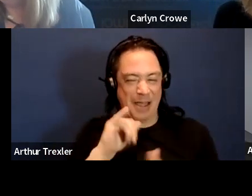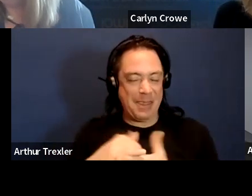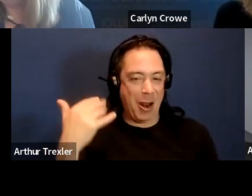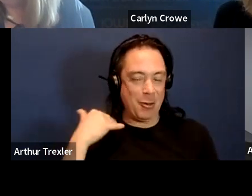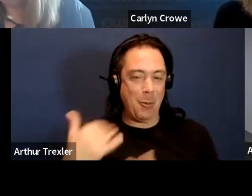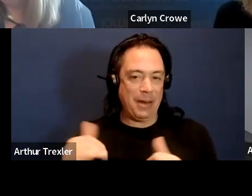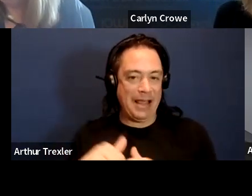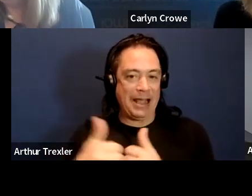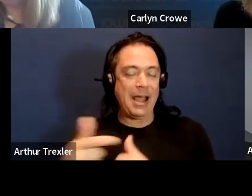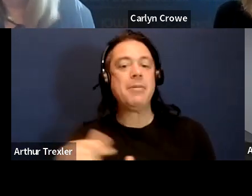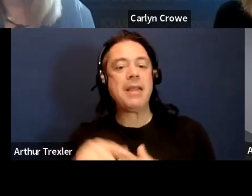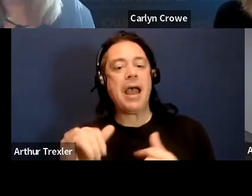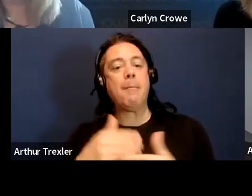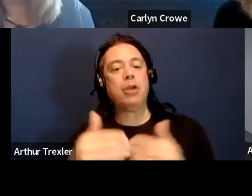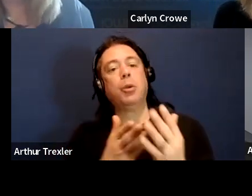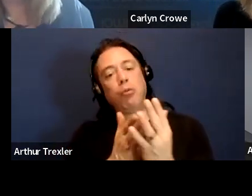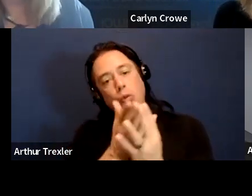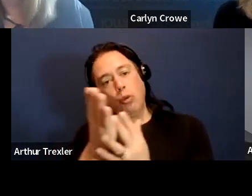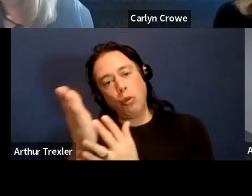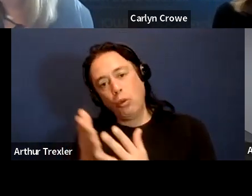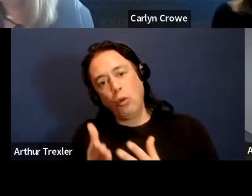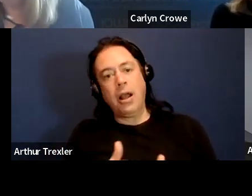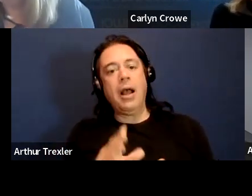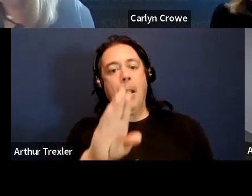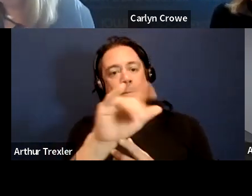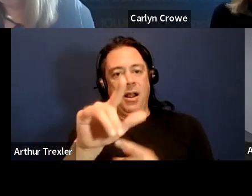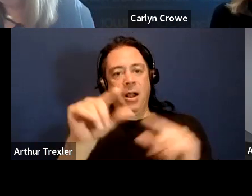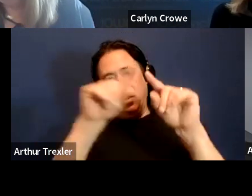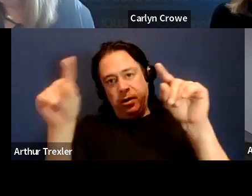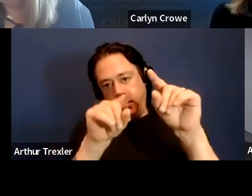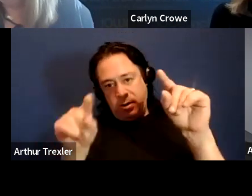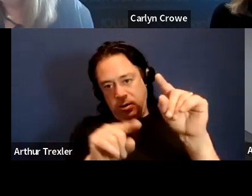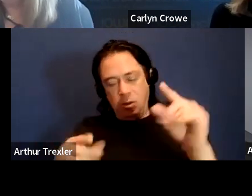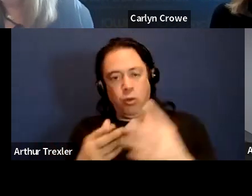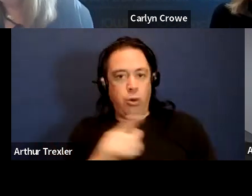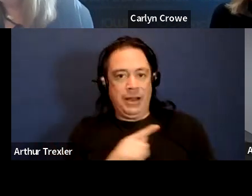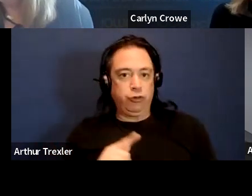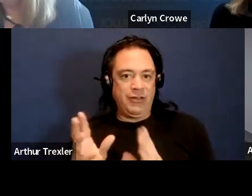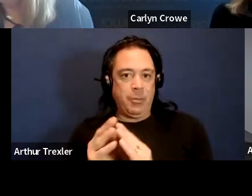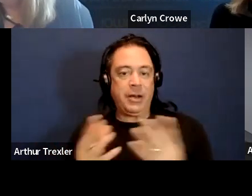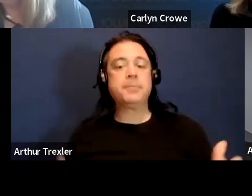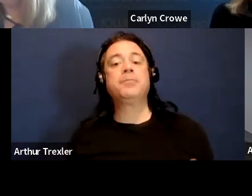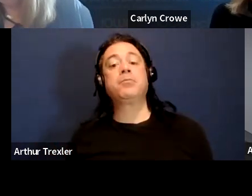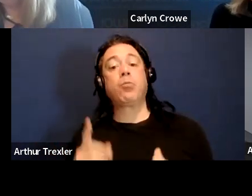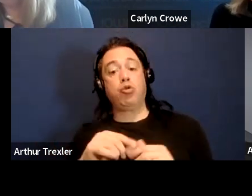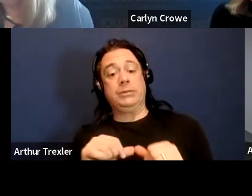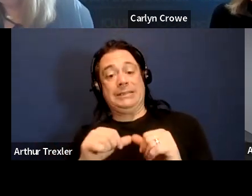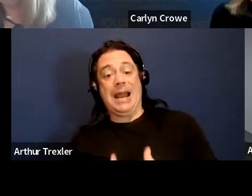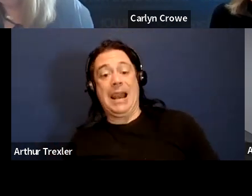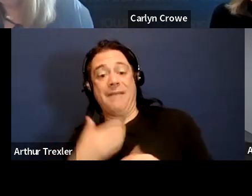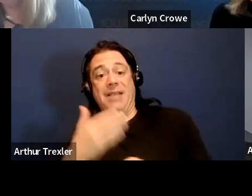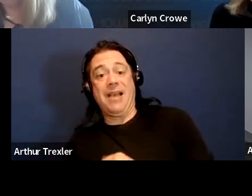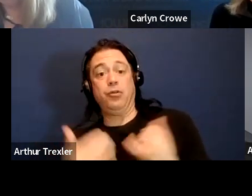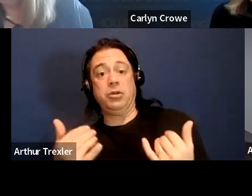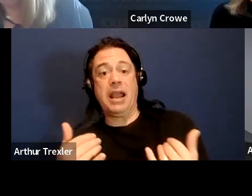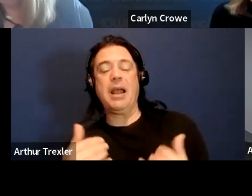the process that moves through the legislative, that a bill moves through. So you can see to stay alive after today, which